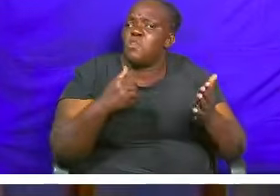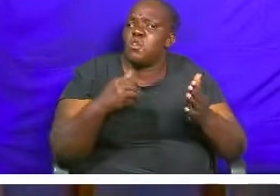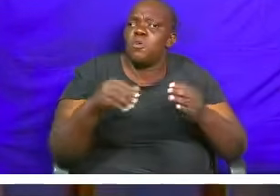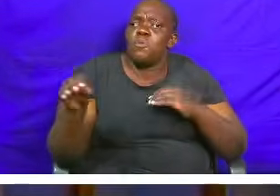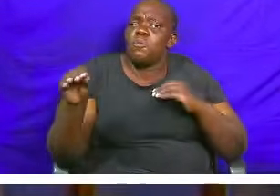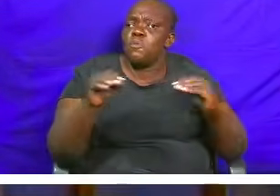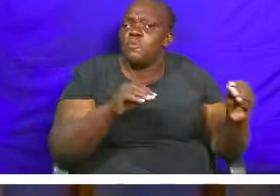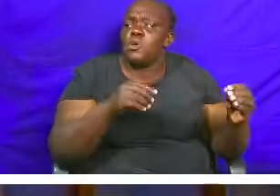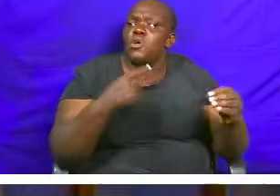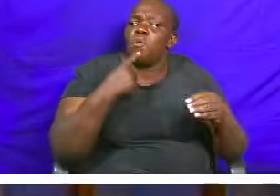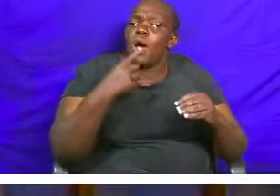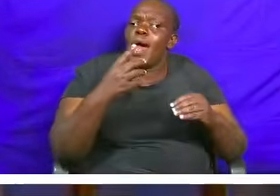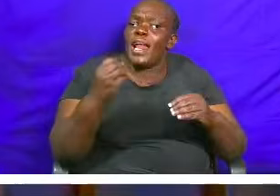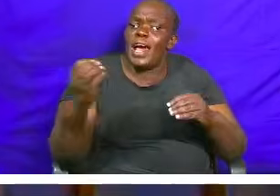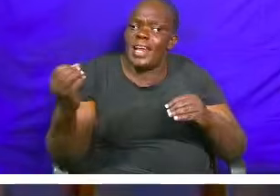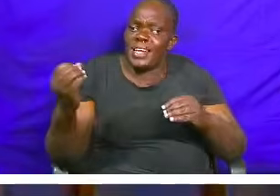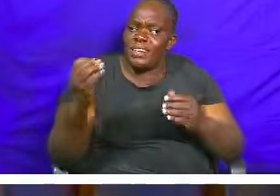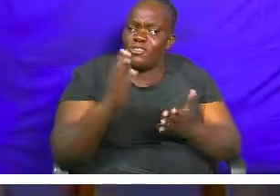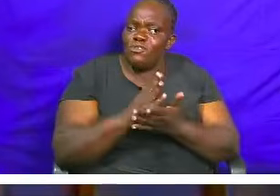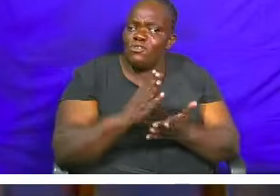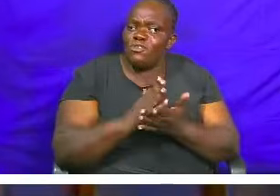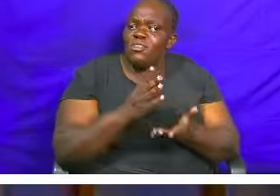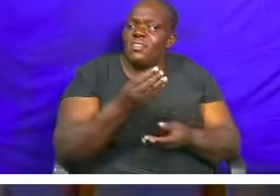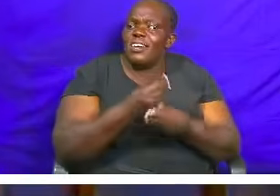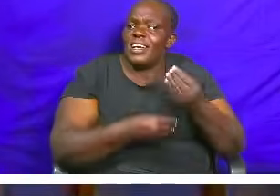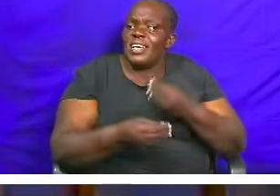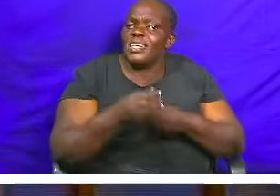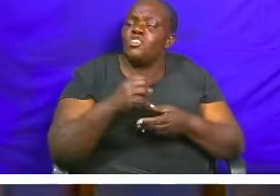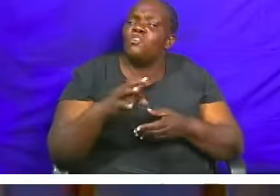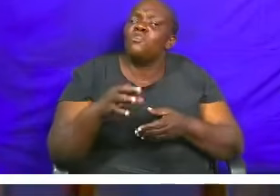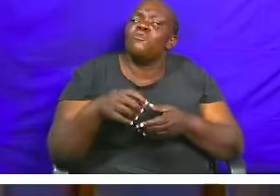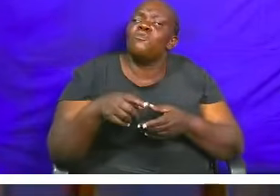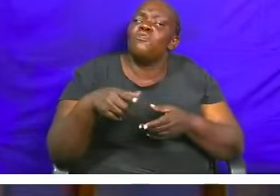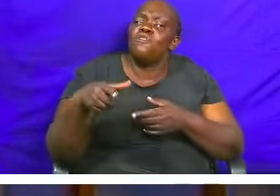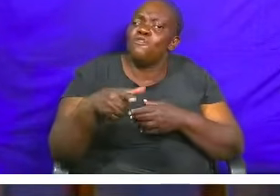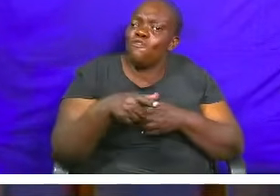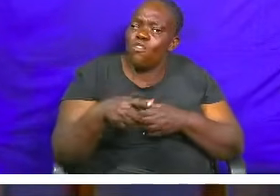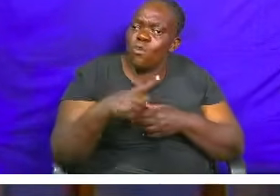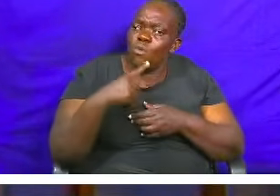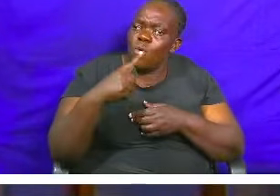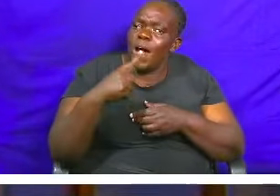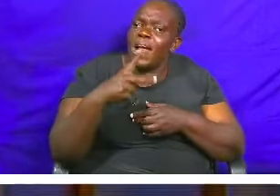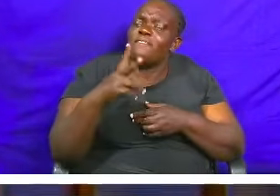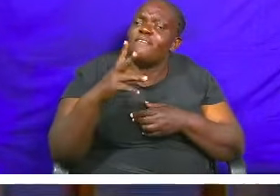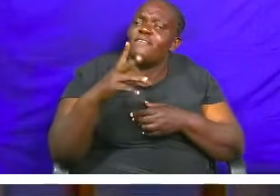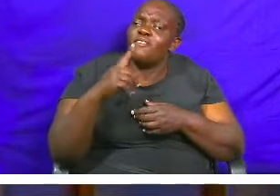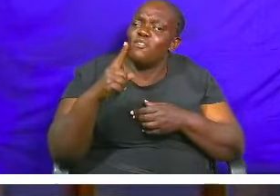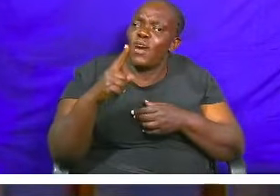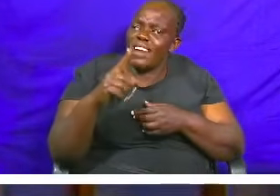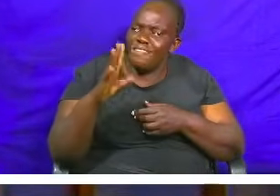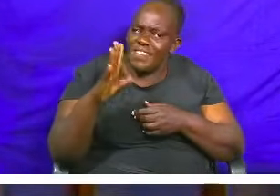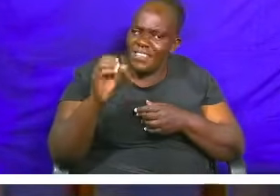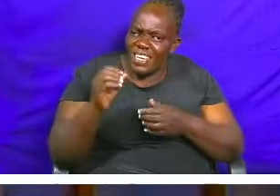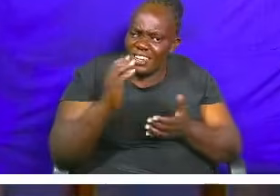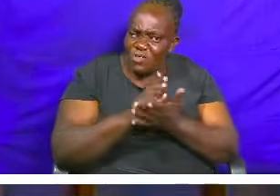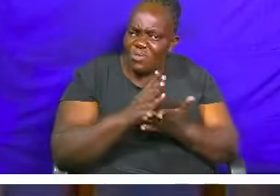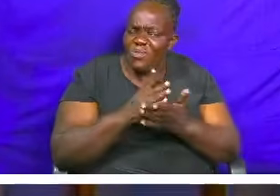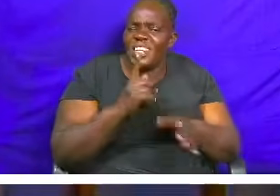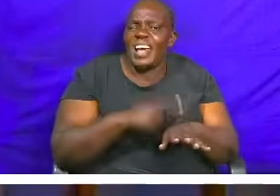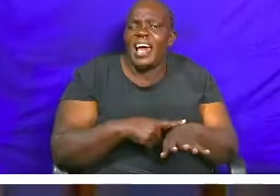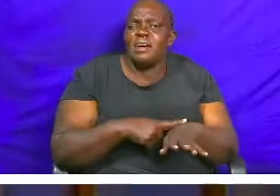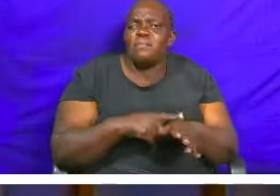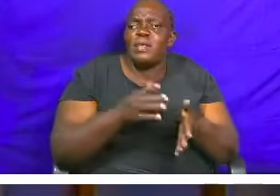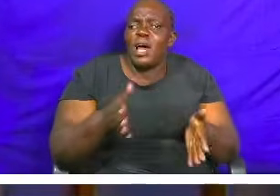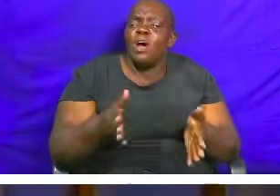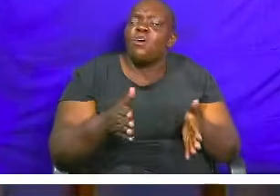were at 100. We did an exchange rate of palm pricing at almost 166. And the way the signs were, we were heading